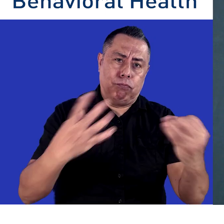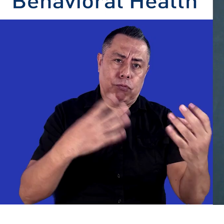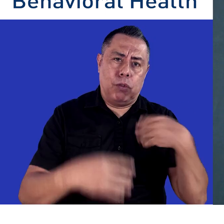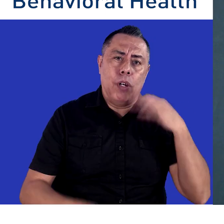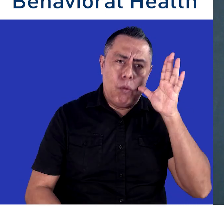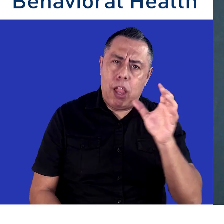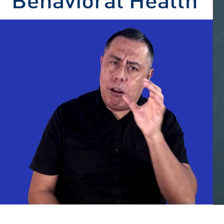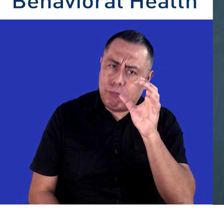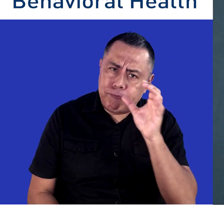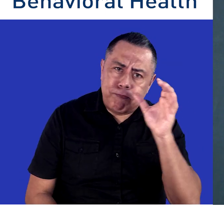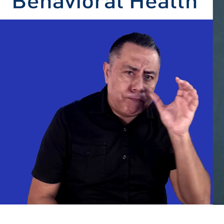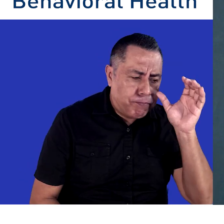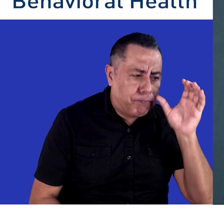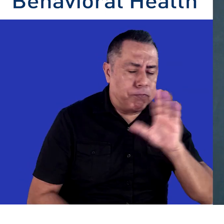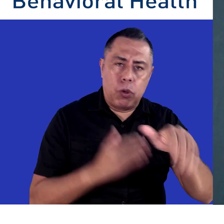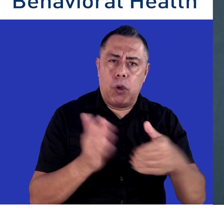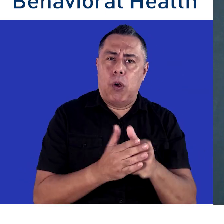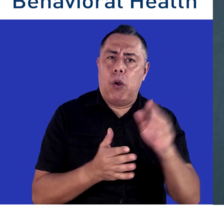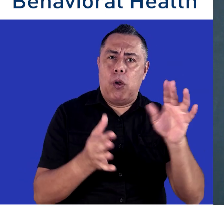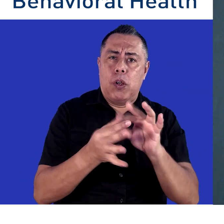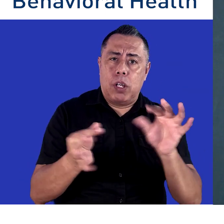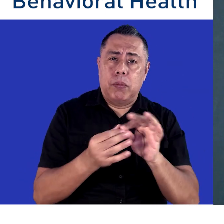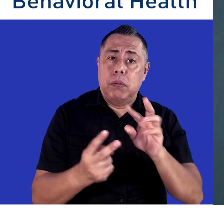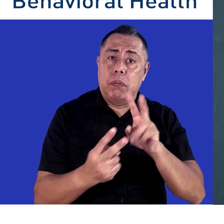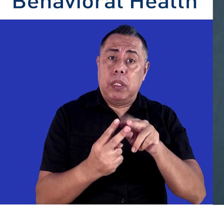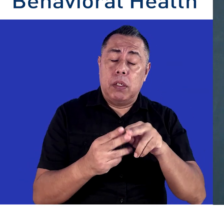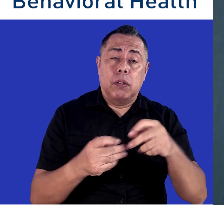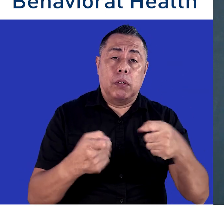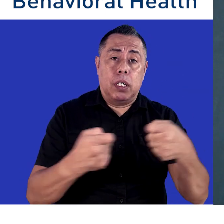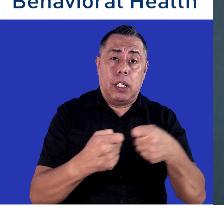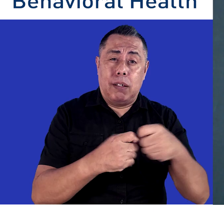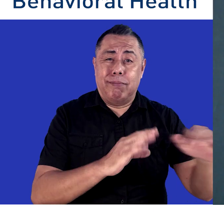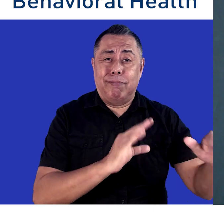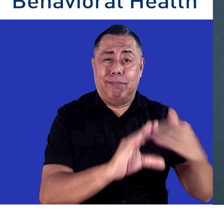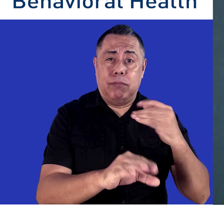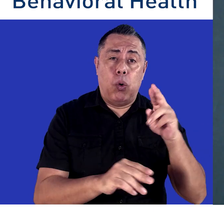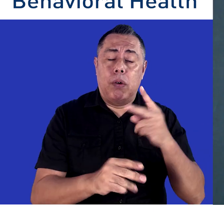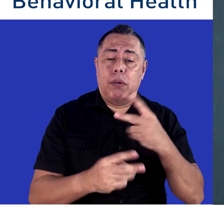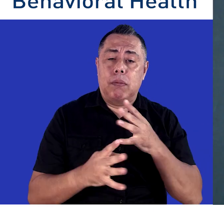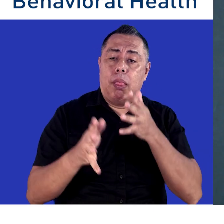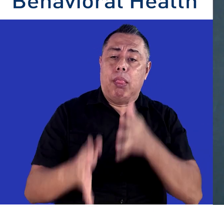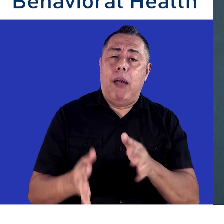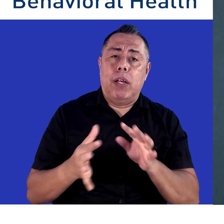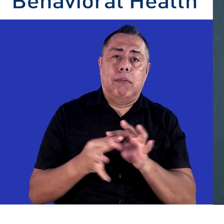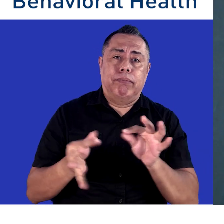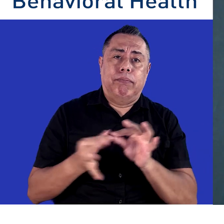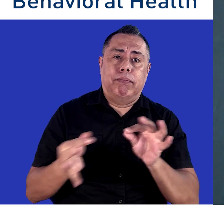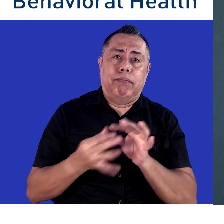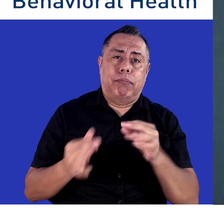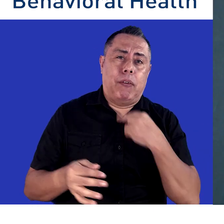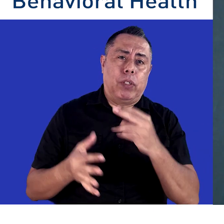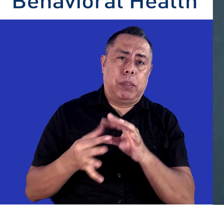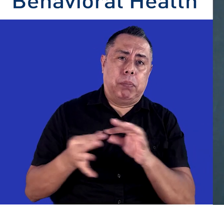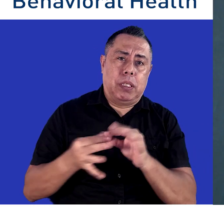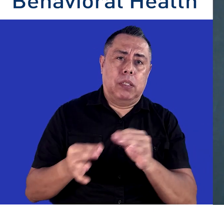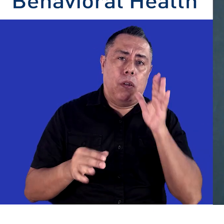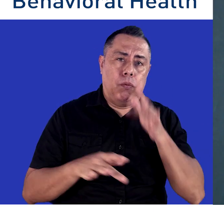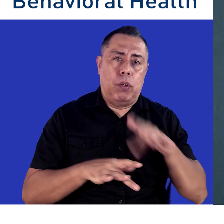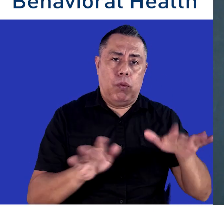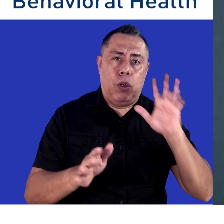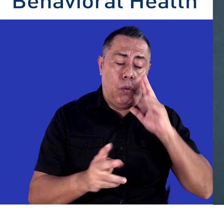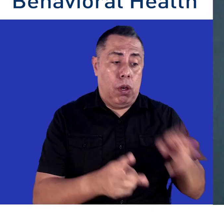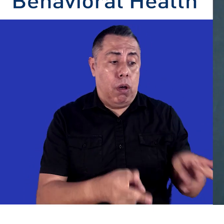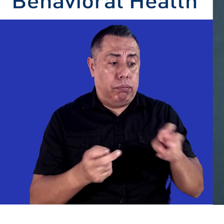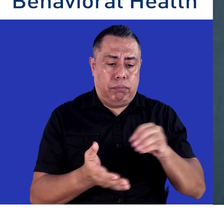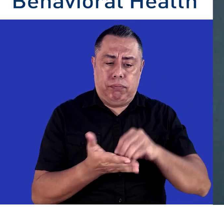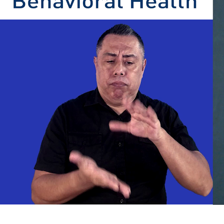be heard and all comments provided electronically or as voicemail messages will be recorded and become a part